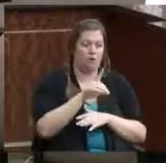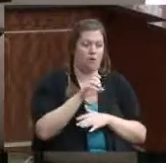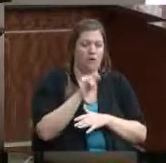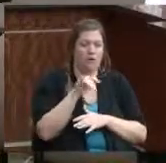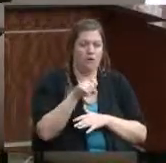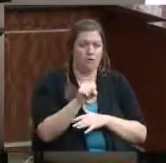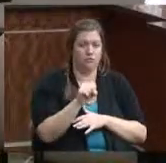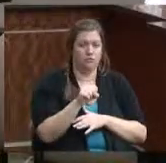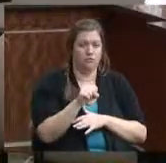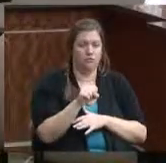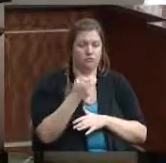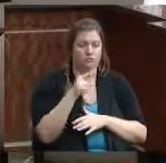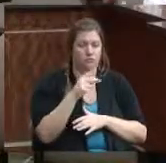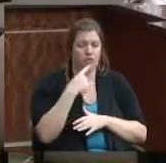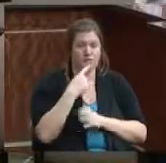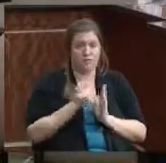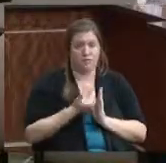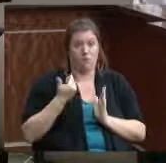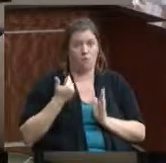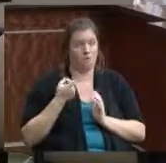acres, as Mr. Allen mentioned.